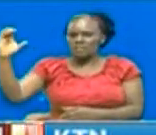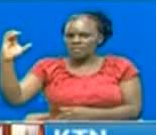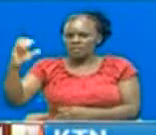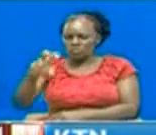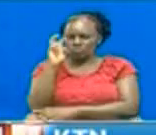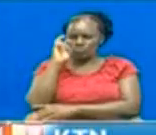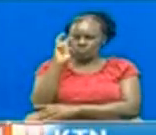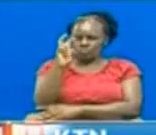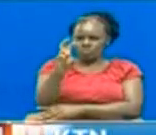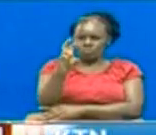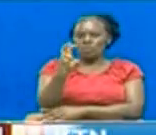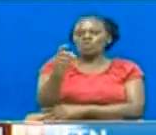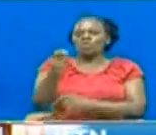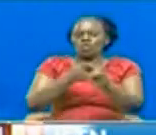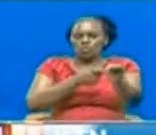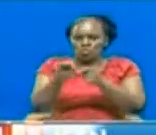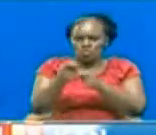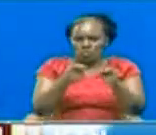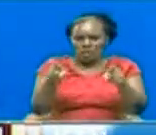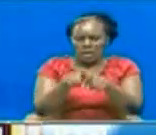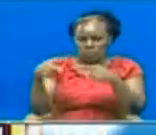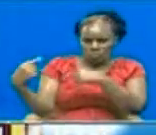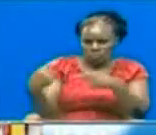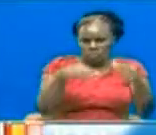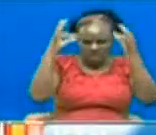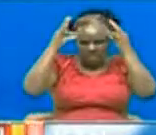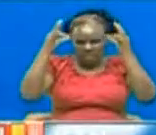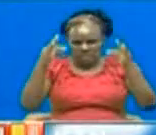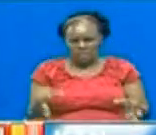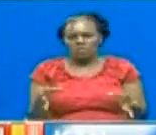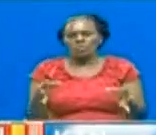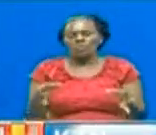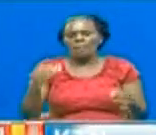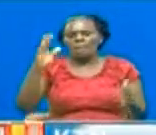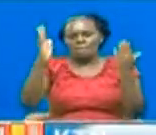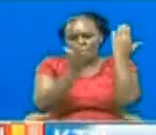superintend over jurisdictions ambazo zinafanya uamuzi mbaya.